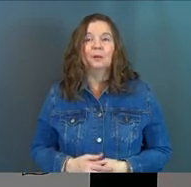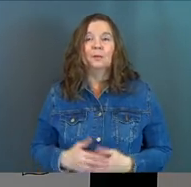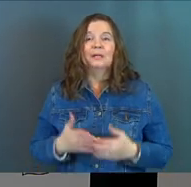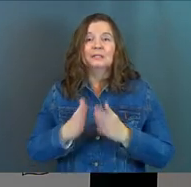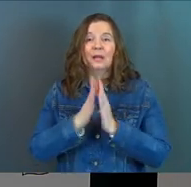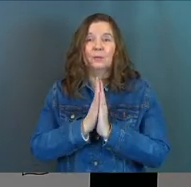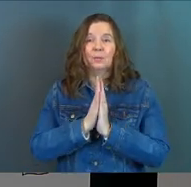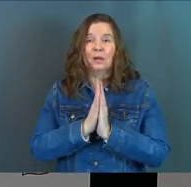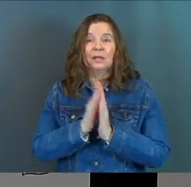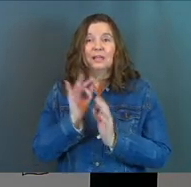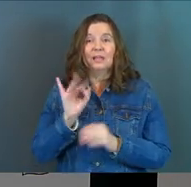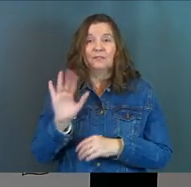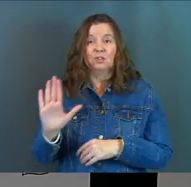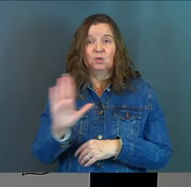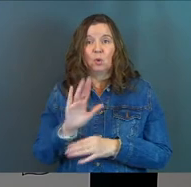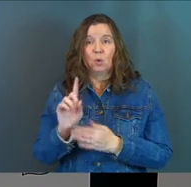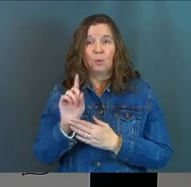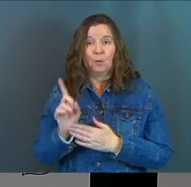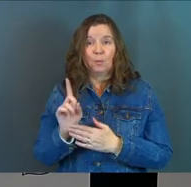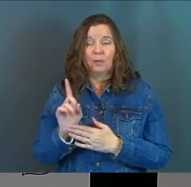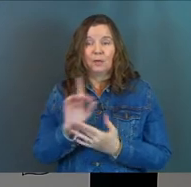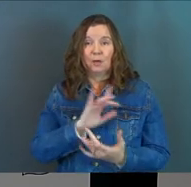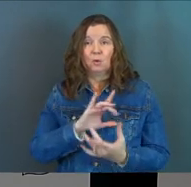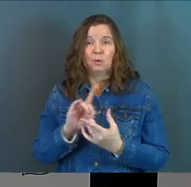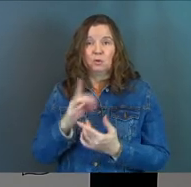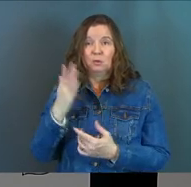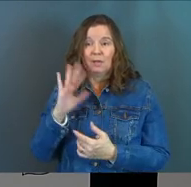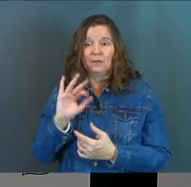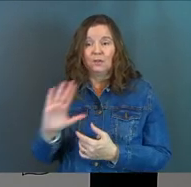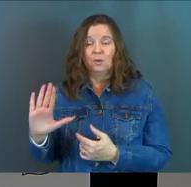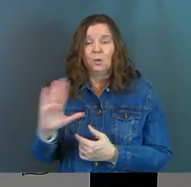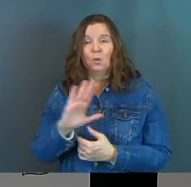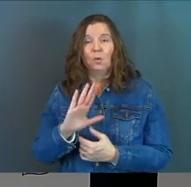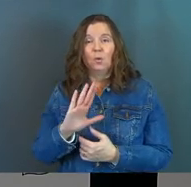But as I go to pray this prayer, if this is your moment of reaching out to God,